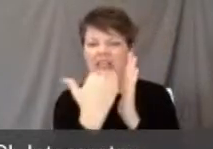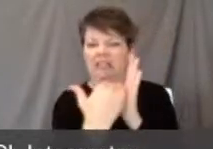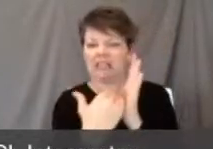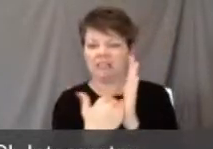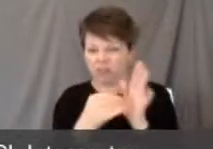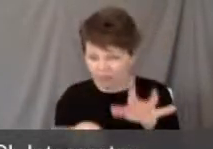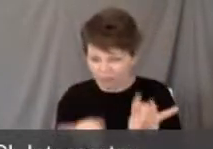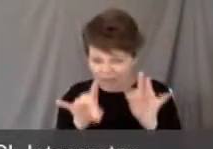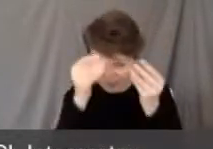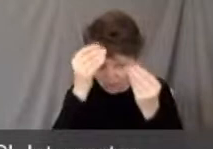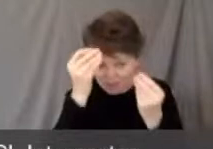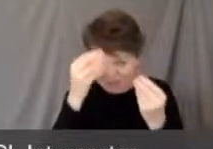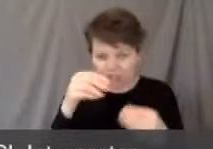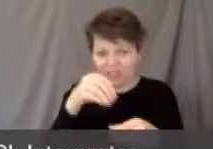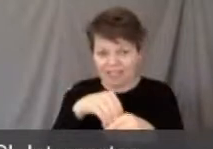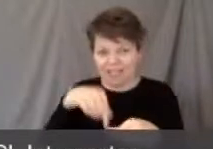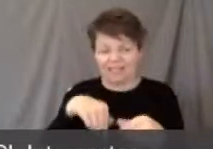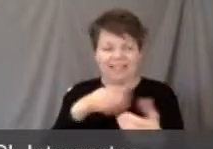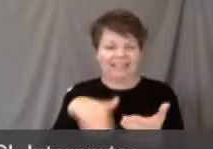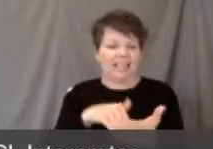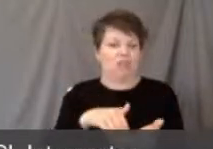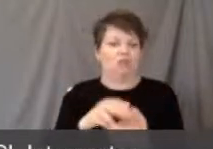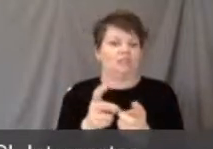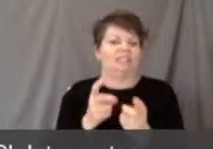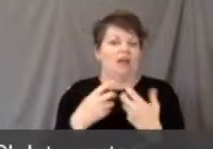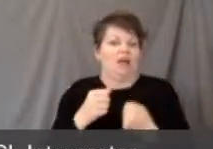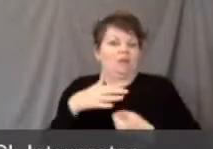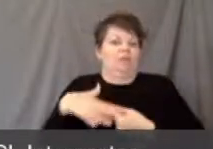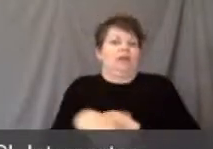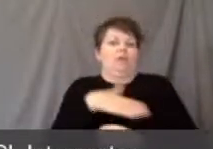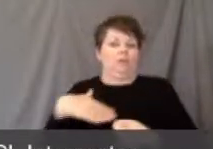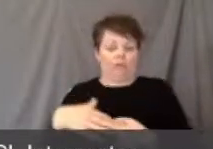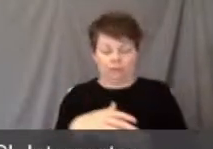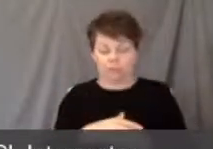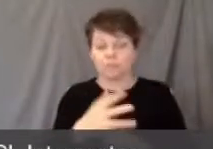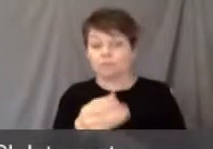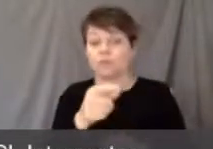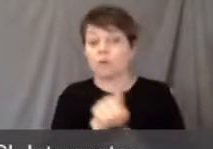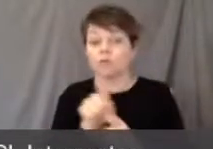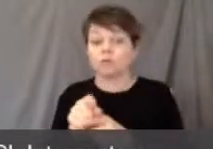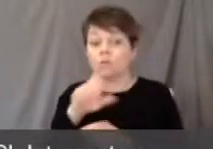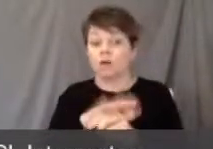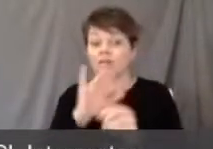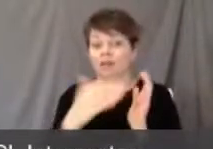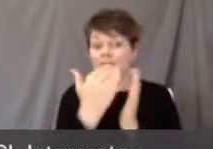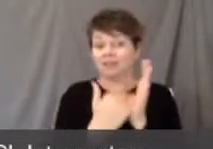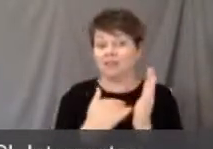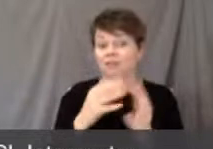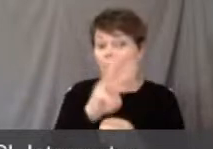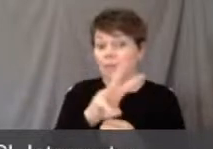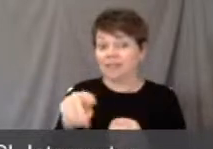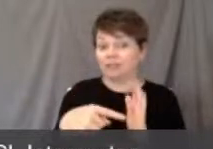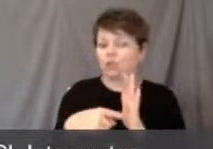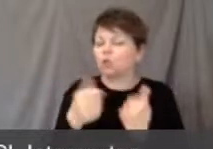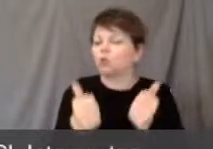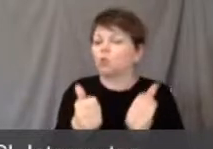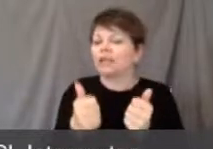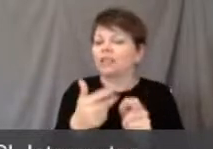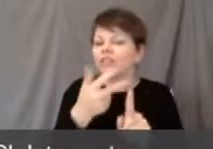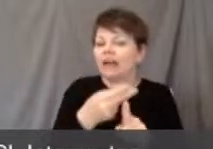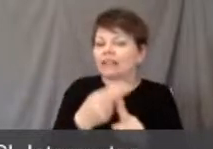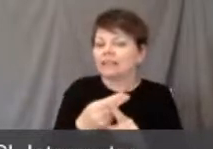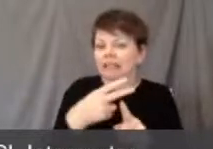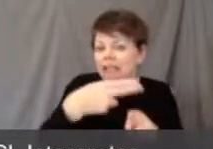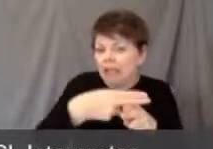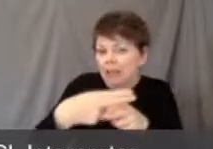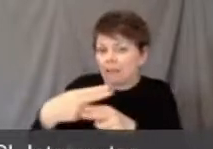those here in Central District Health jurisdiction. And then it will also list on that particular website which vaccines those providers are offering. So